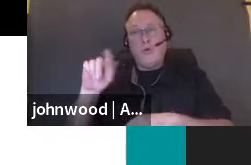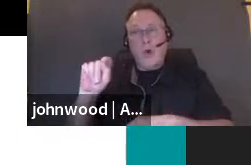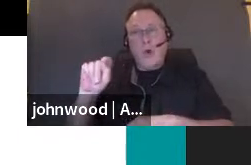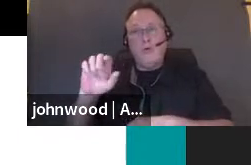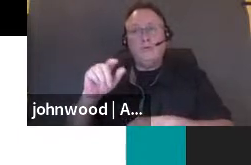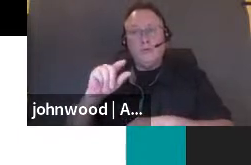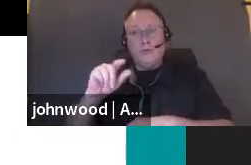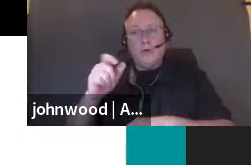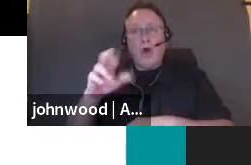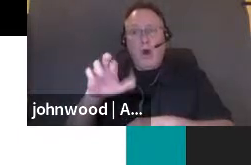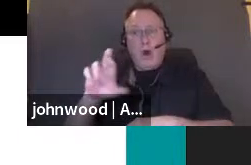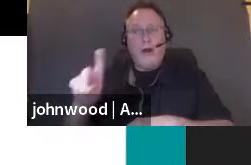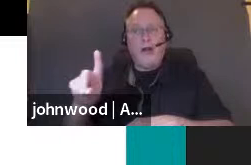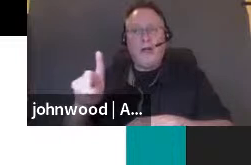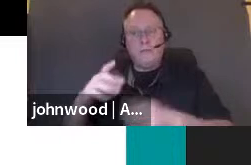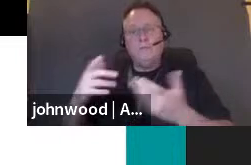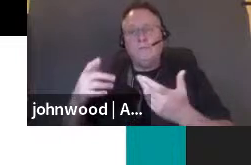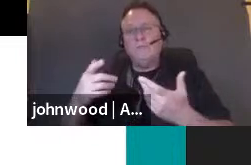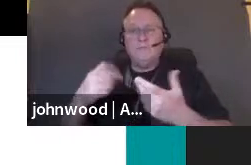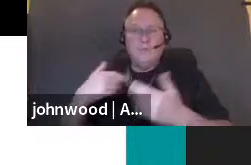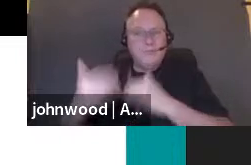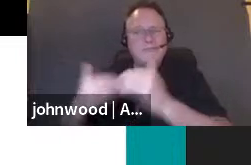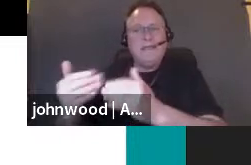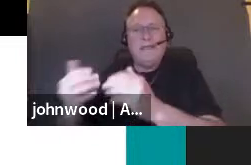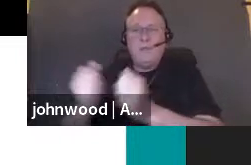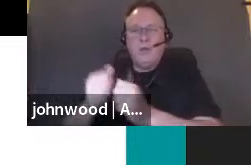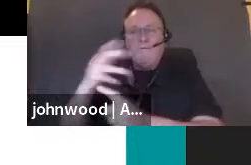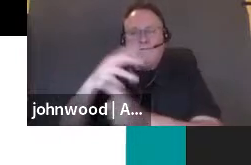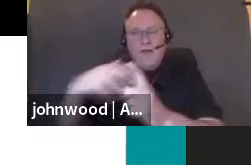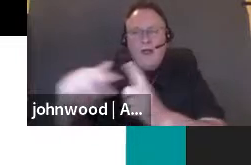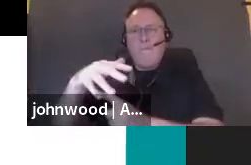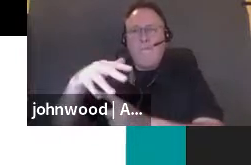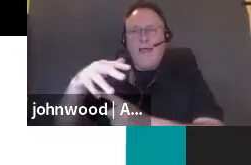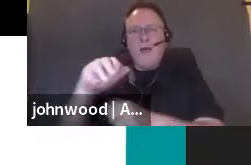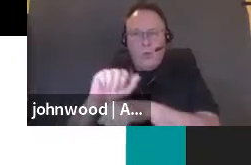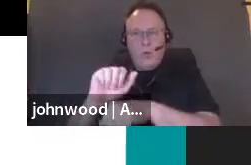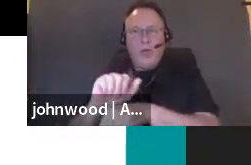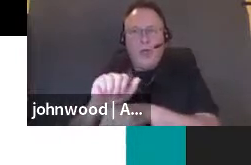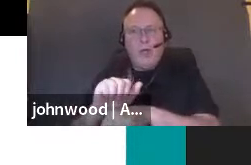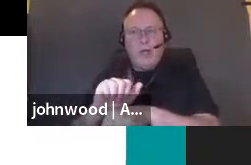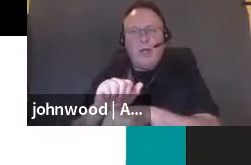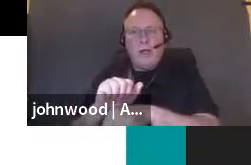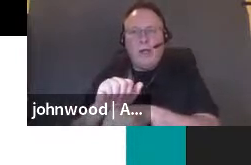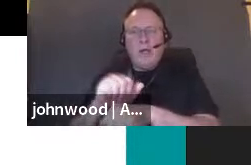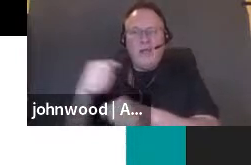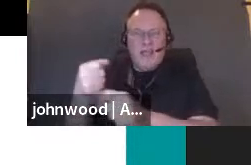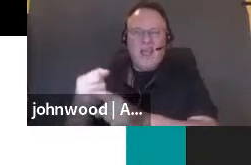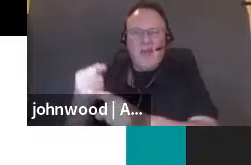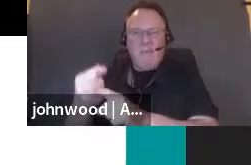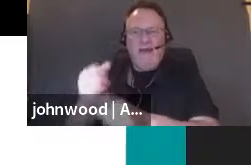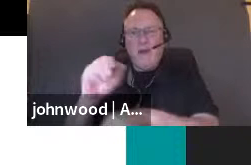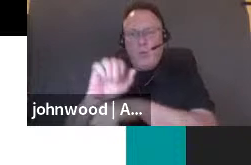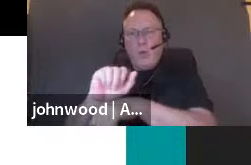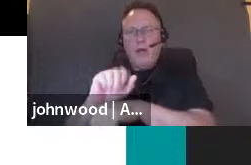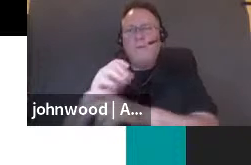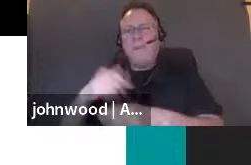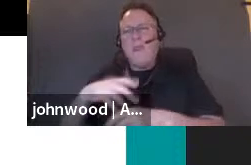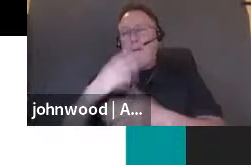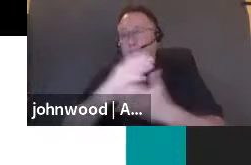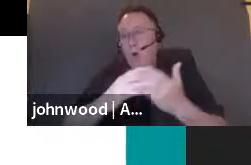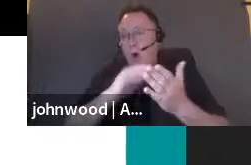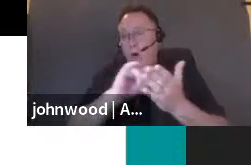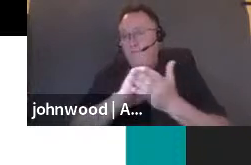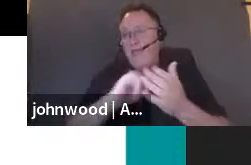to as we're proceeding with our environmental impact work. Part of that is that the team